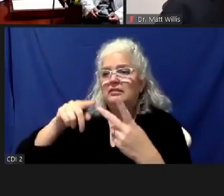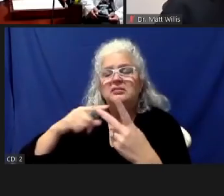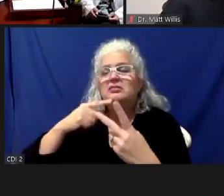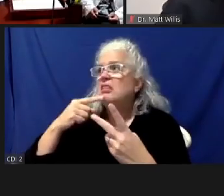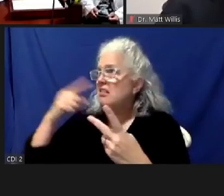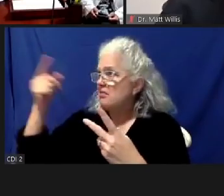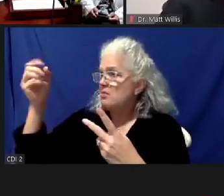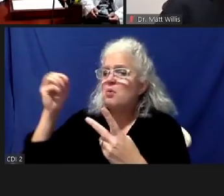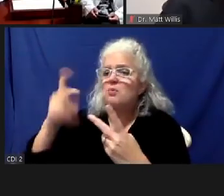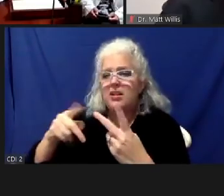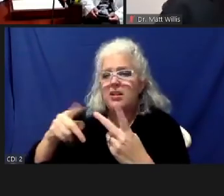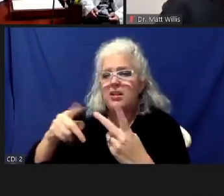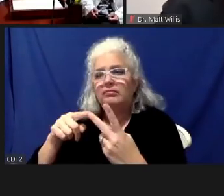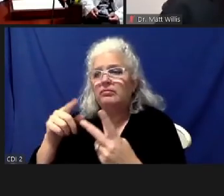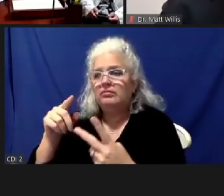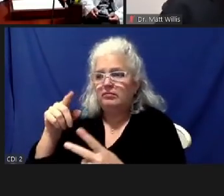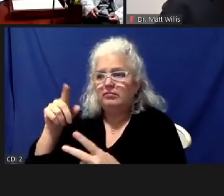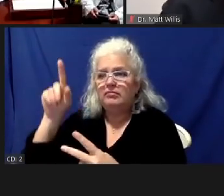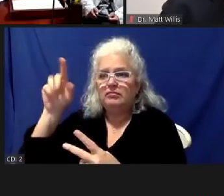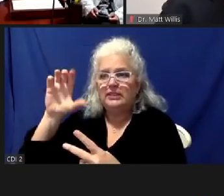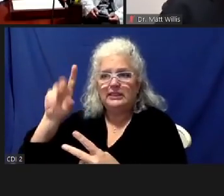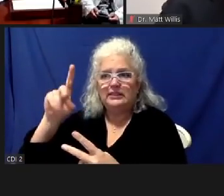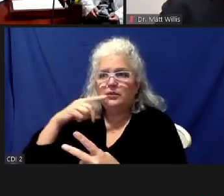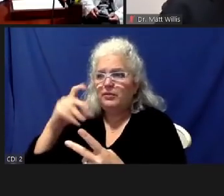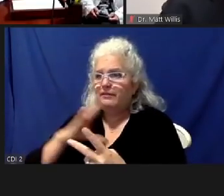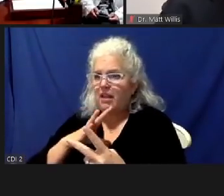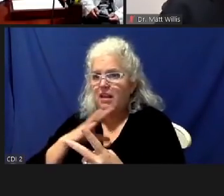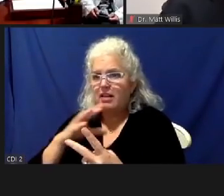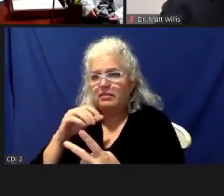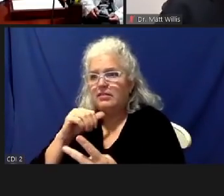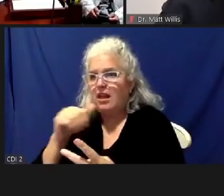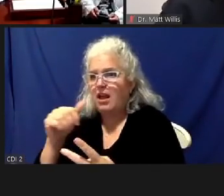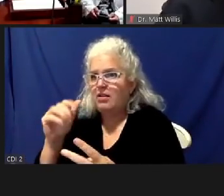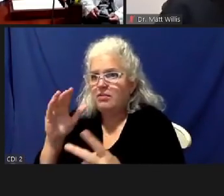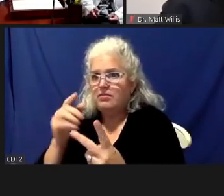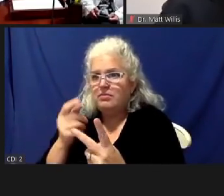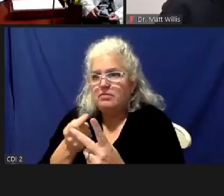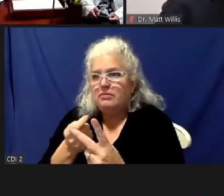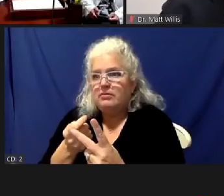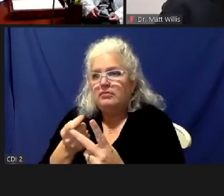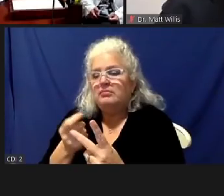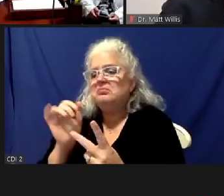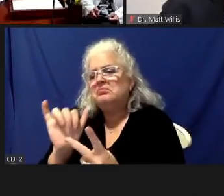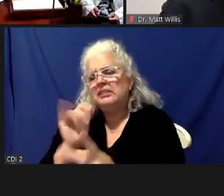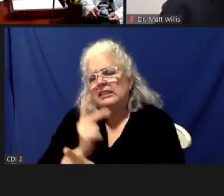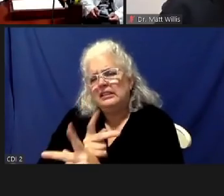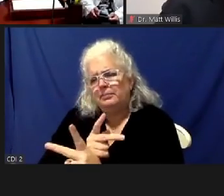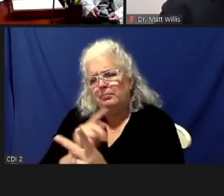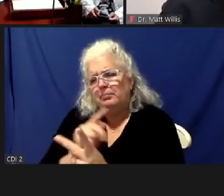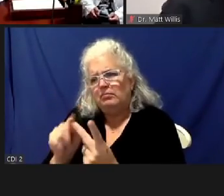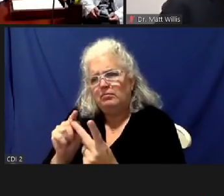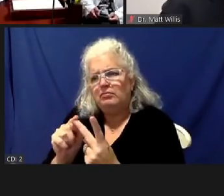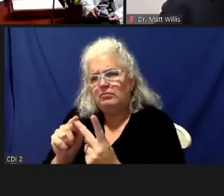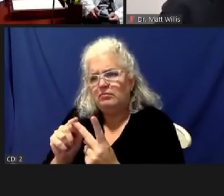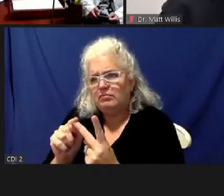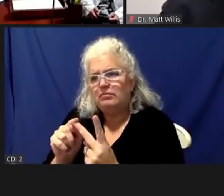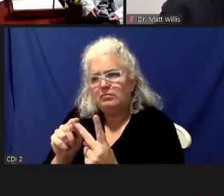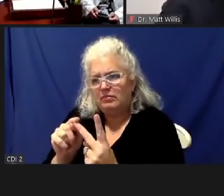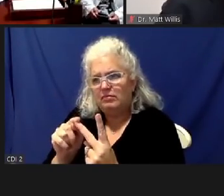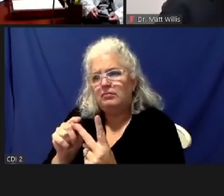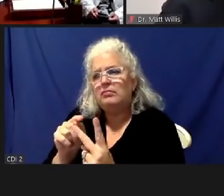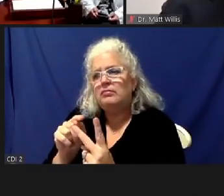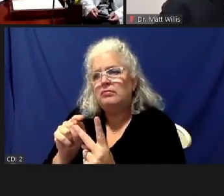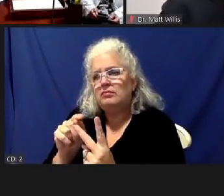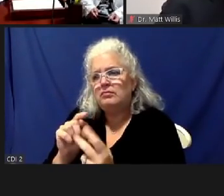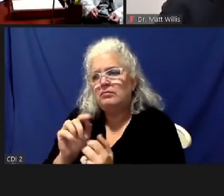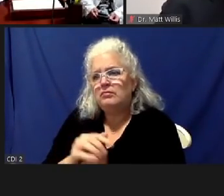second doses. We're essentially just kind of, you know, getting all of them, trying to schedule as many folks as possible, but still our team